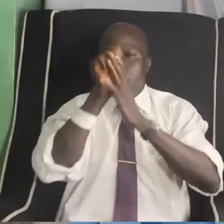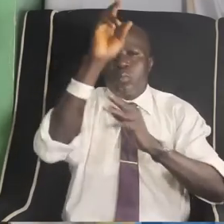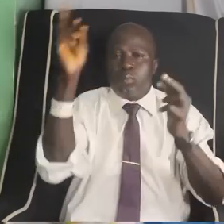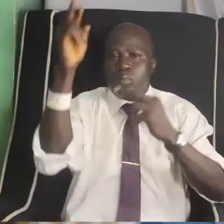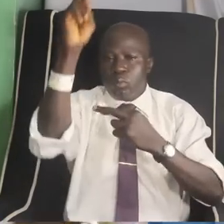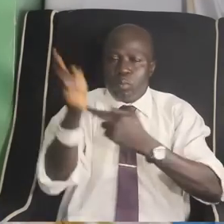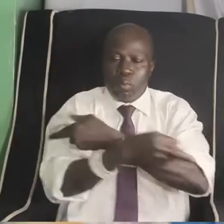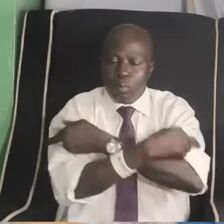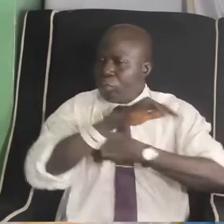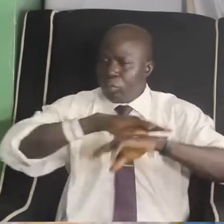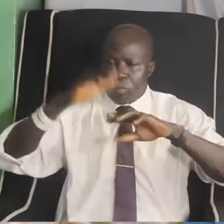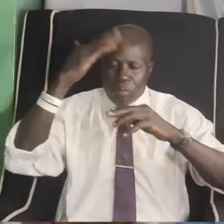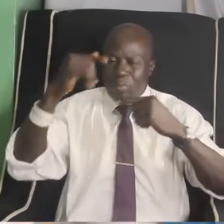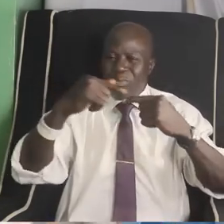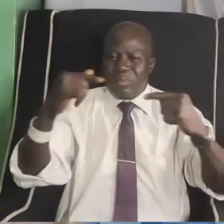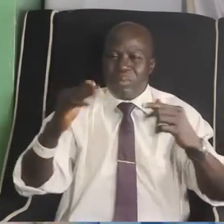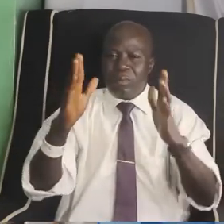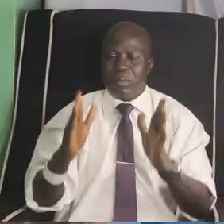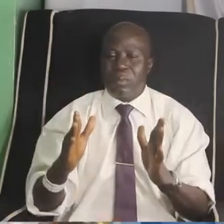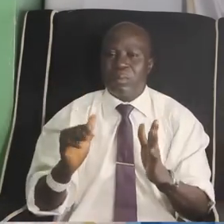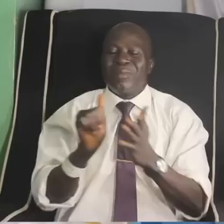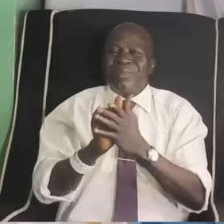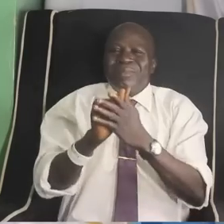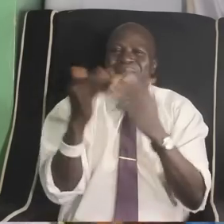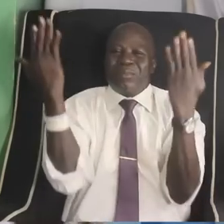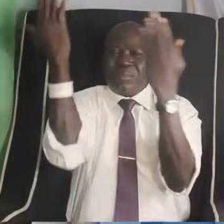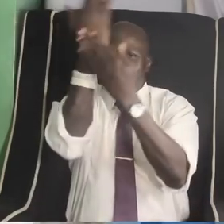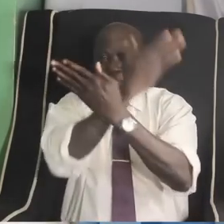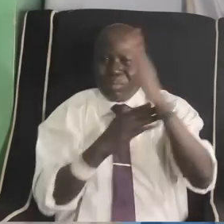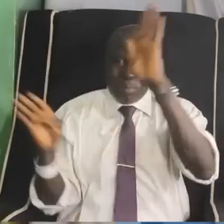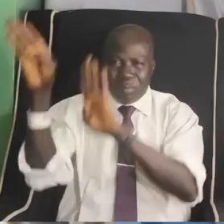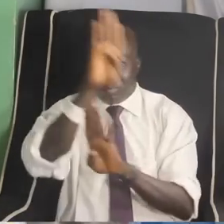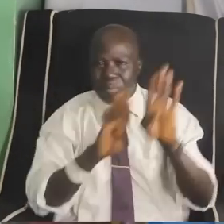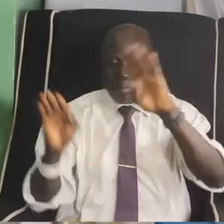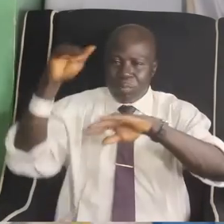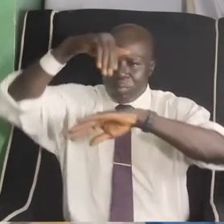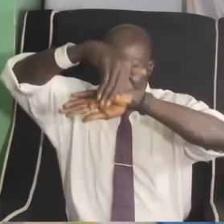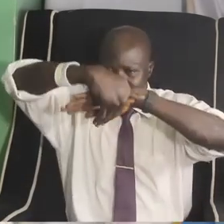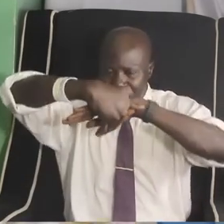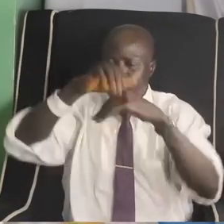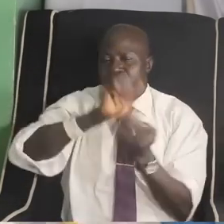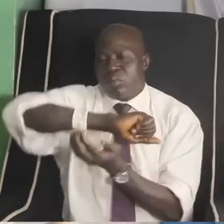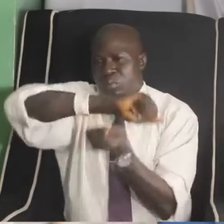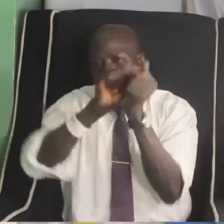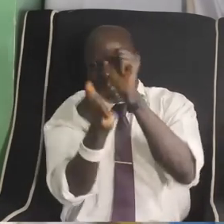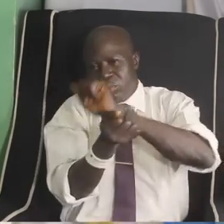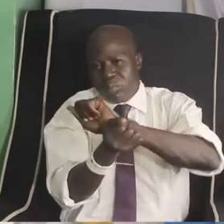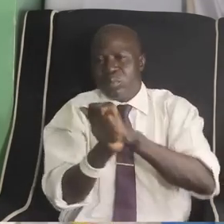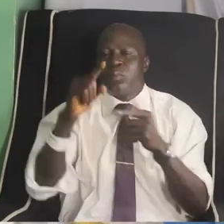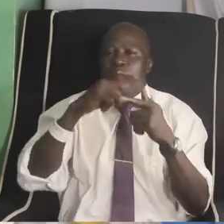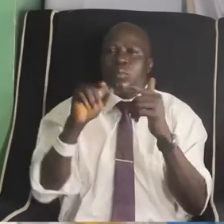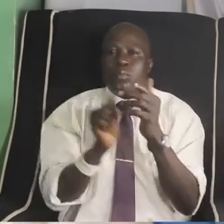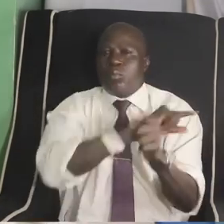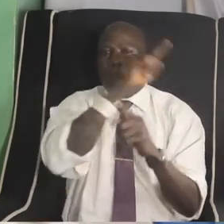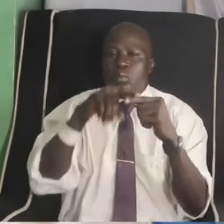da nbe nbe. You don't know that there is enemy. Ogun oru niyan. That's bad of me that. O fe yi maje mu pada. You want to change covenant. Amo owo Olorun ma yi